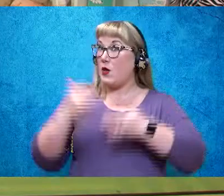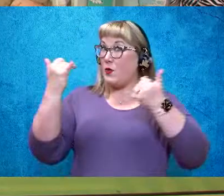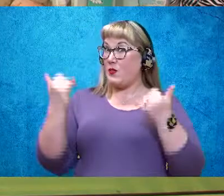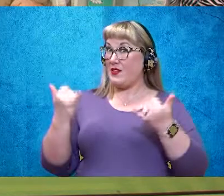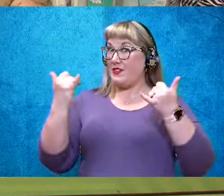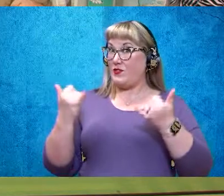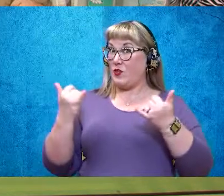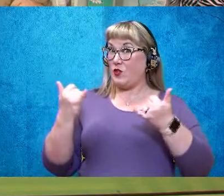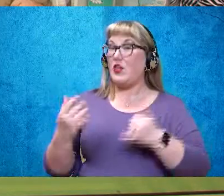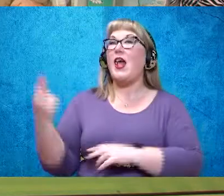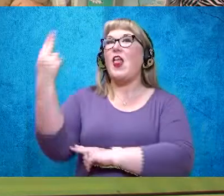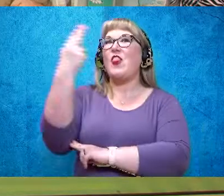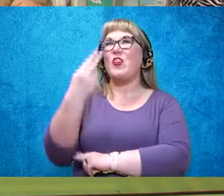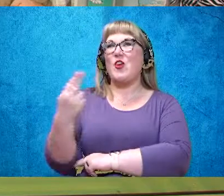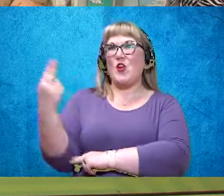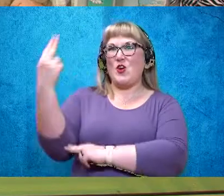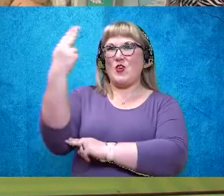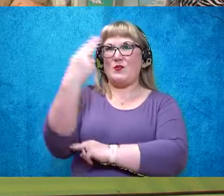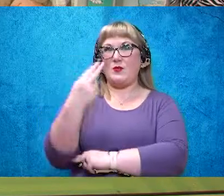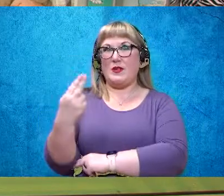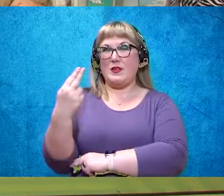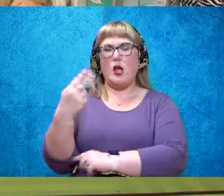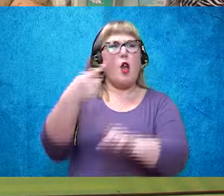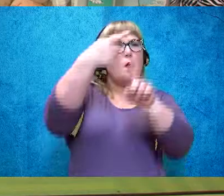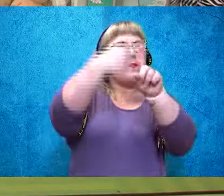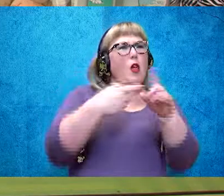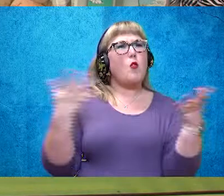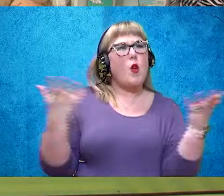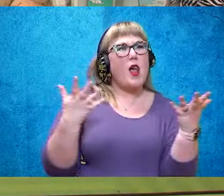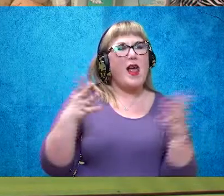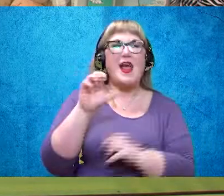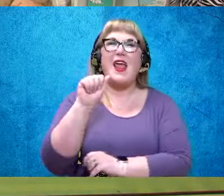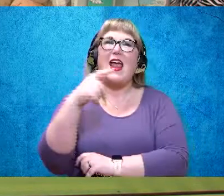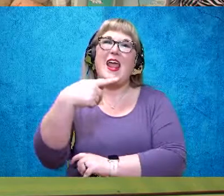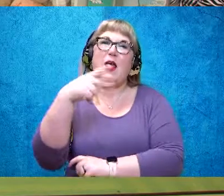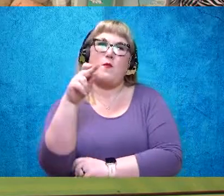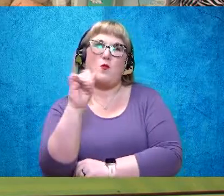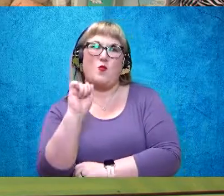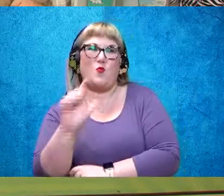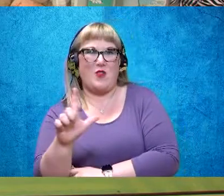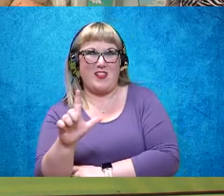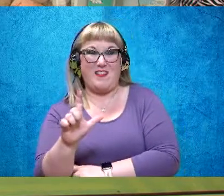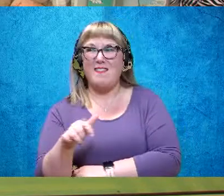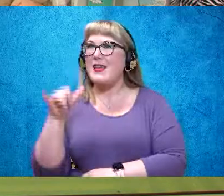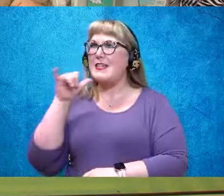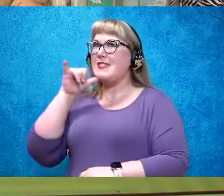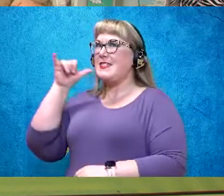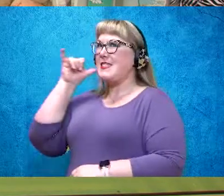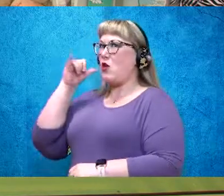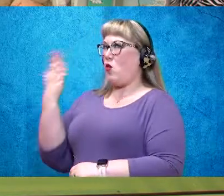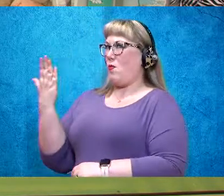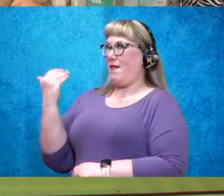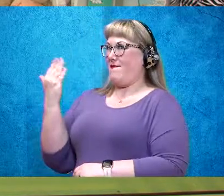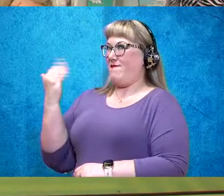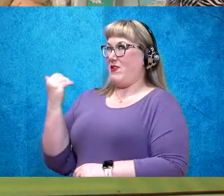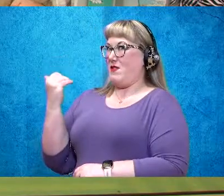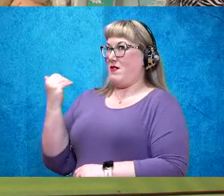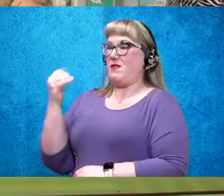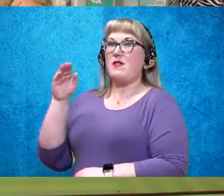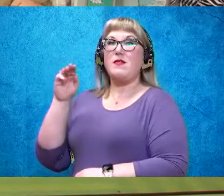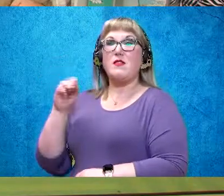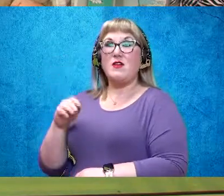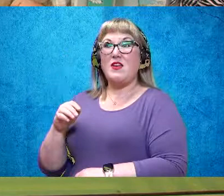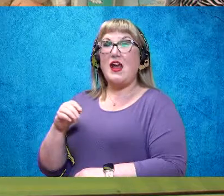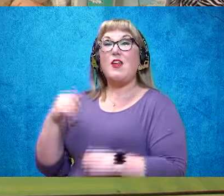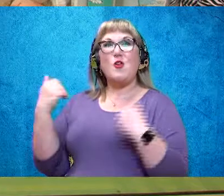Today is Thursday. Our month is April. Yesterday was the 15th, and Miss Peavy and Miss H